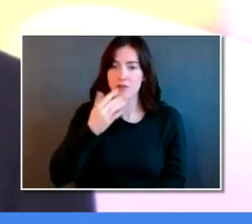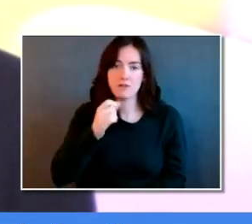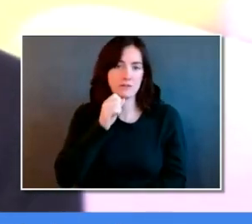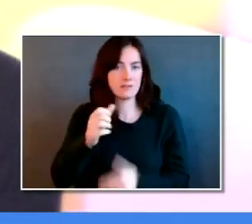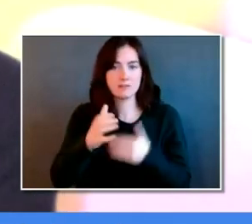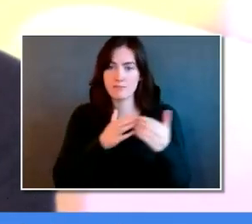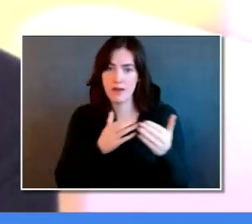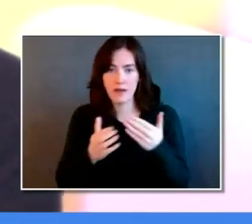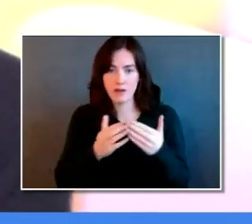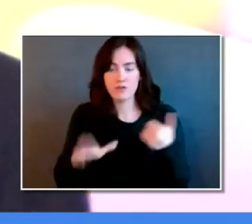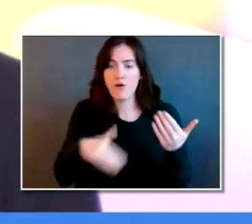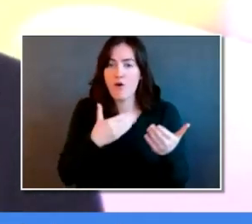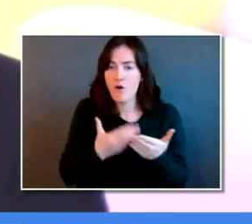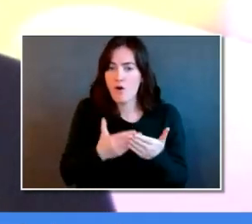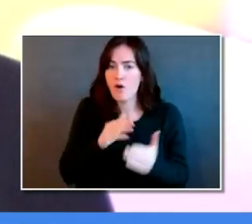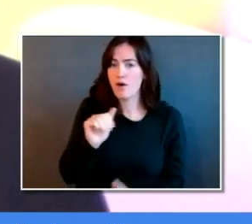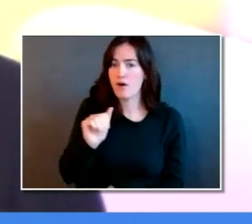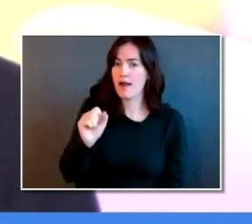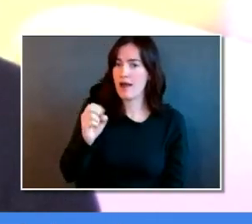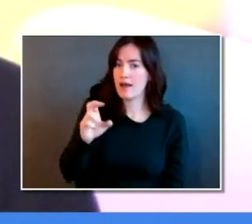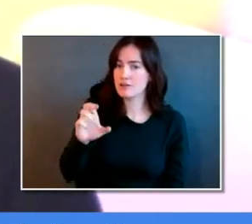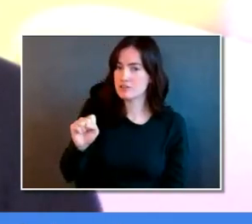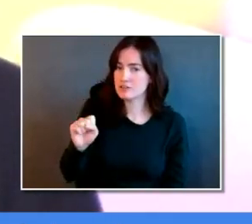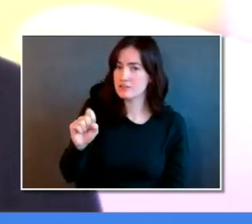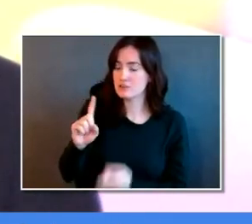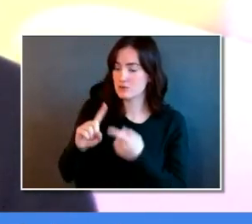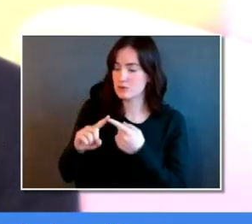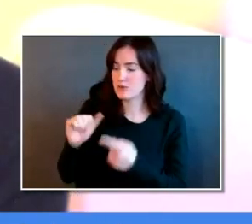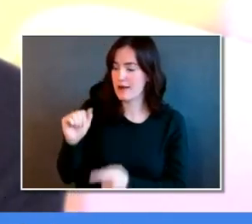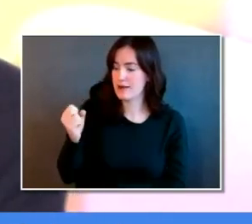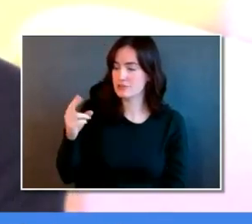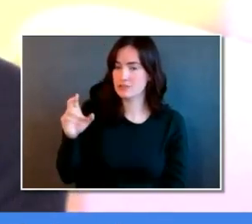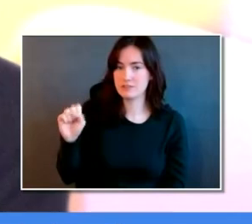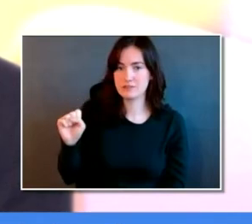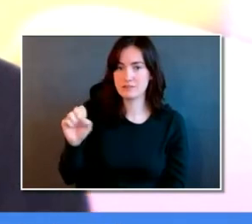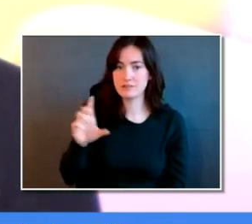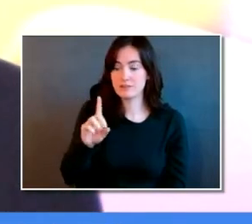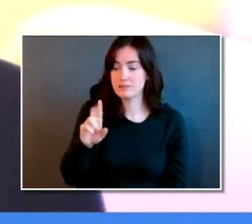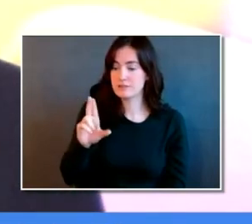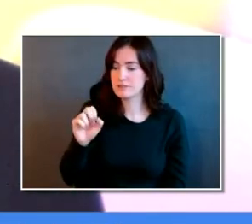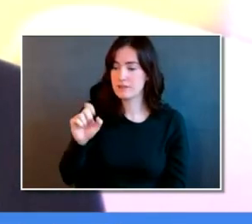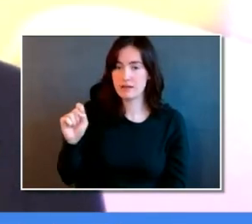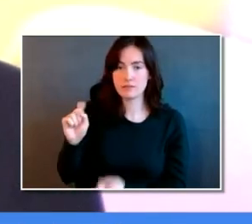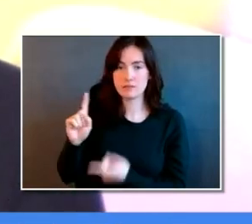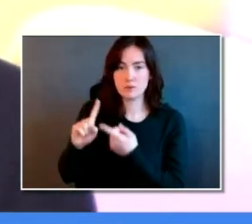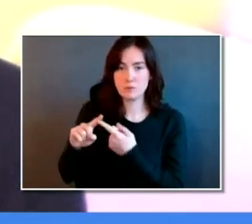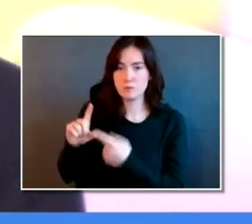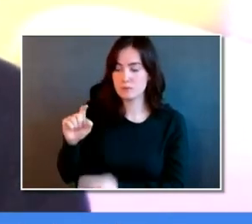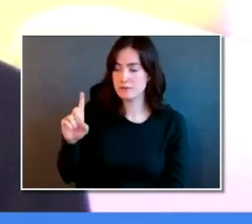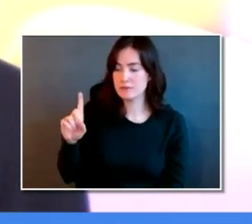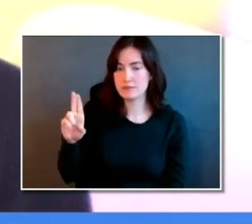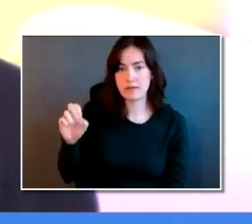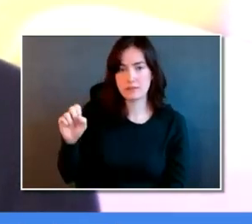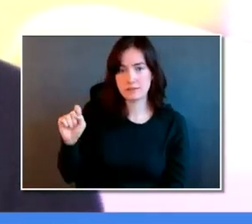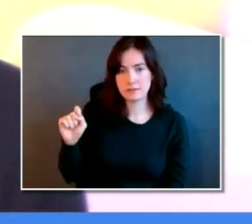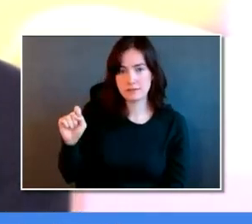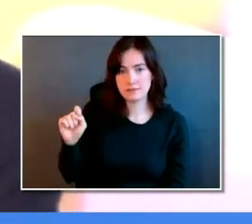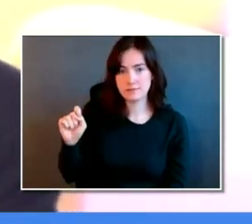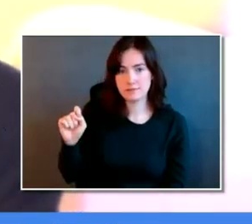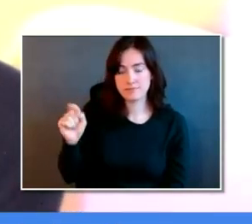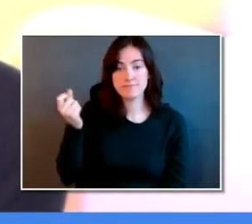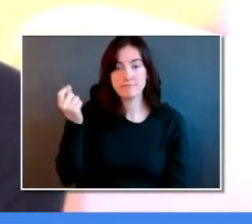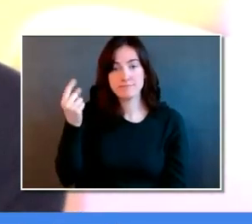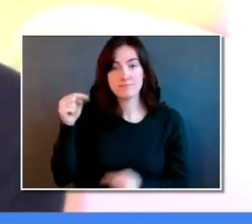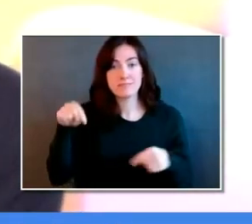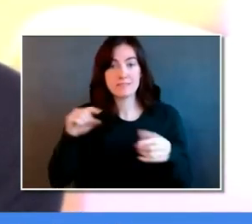ashes and dust to dust. So it is with this message that I send